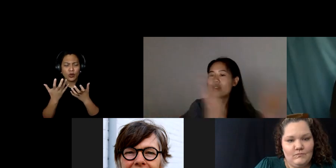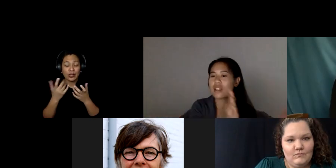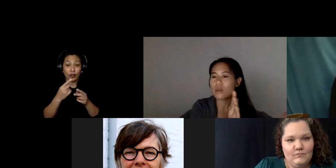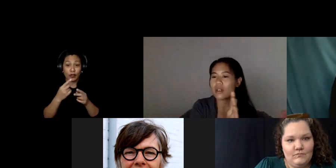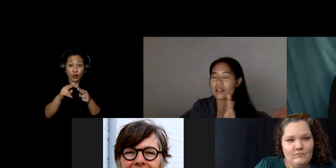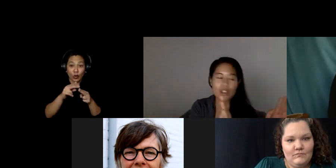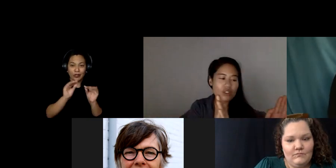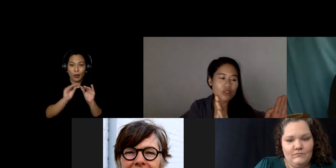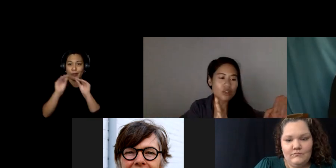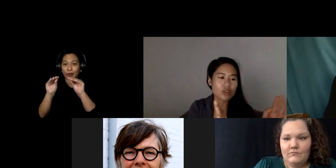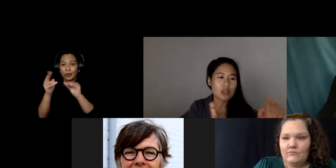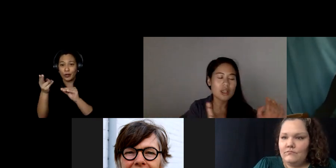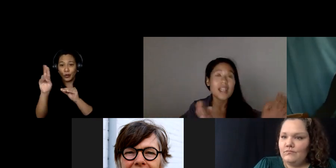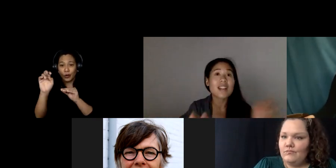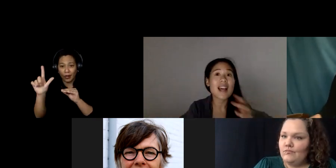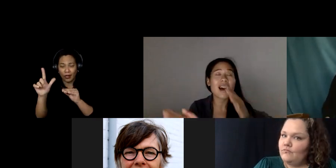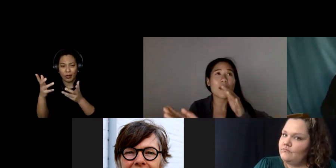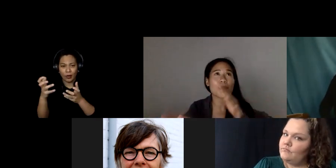get your keyword